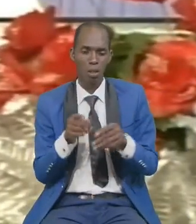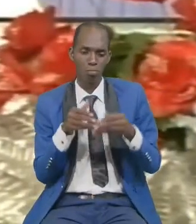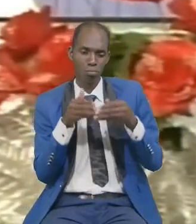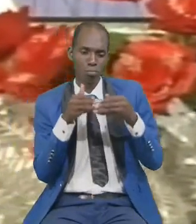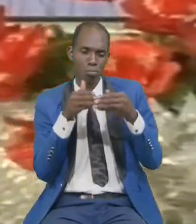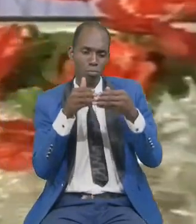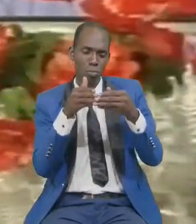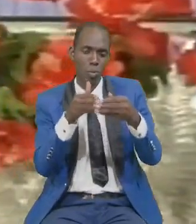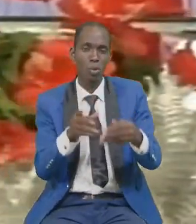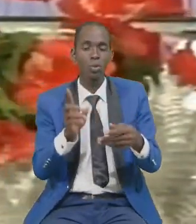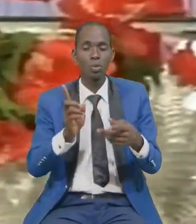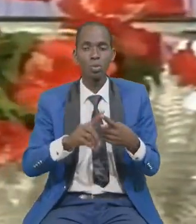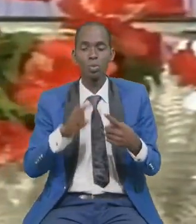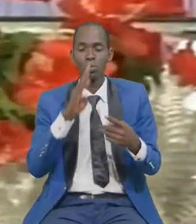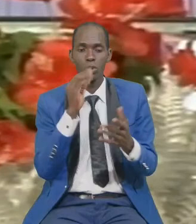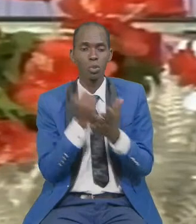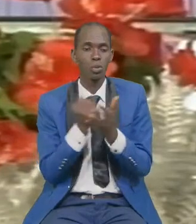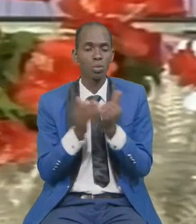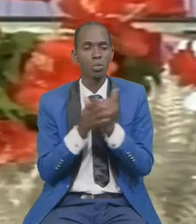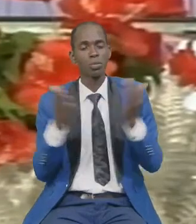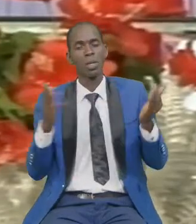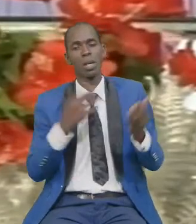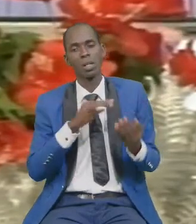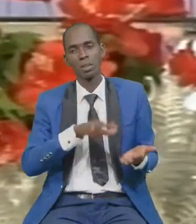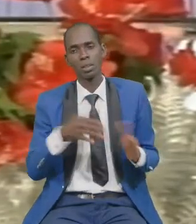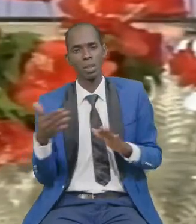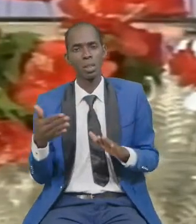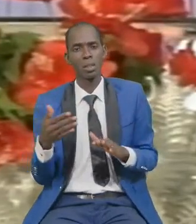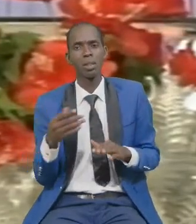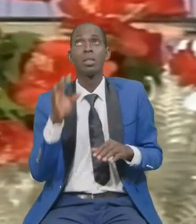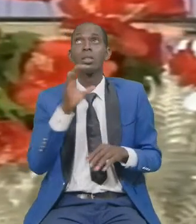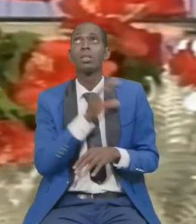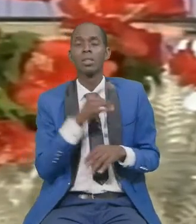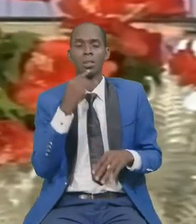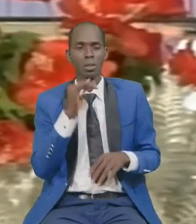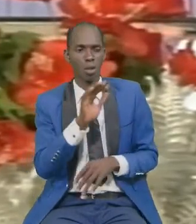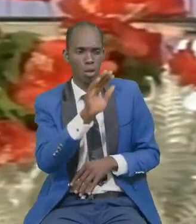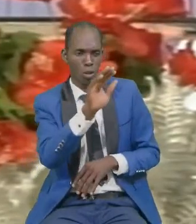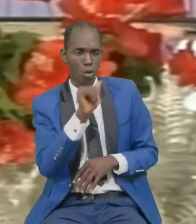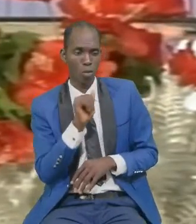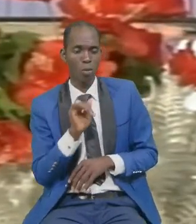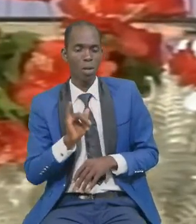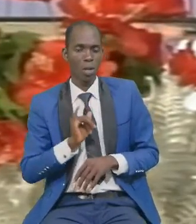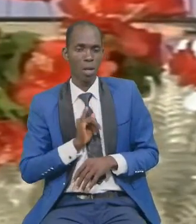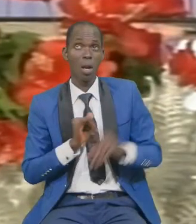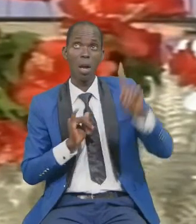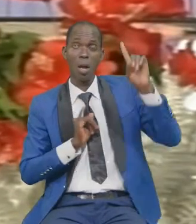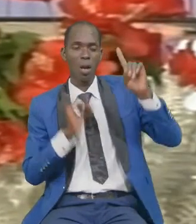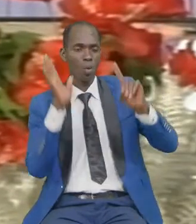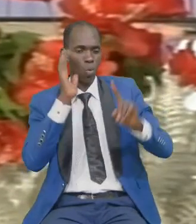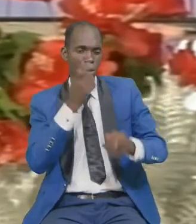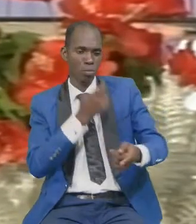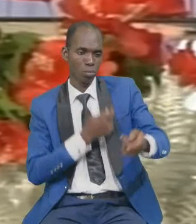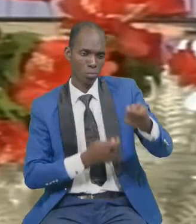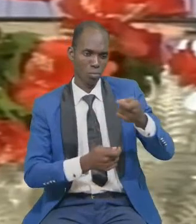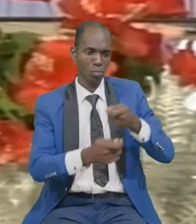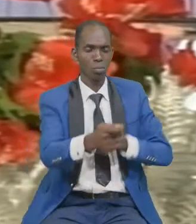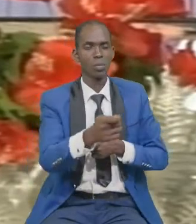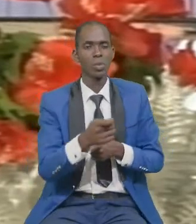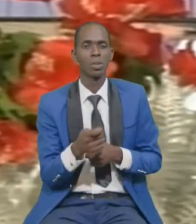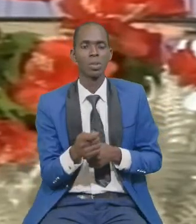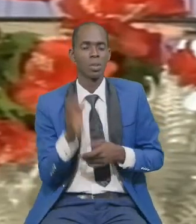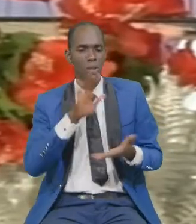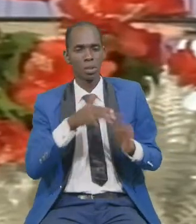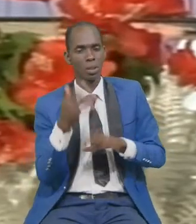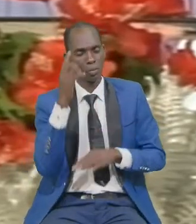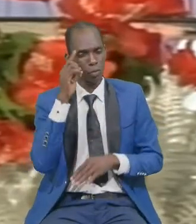to die, he said, come here. I'll take your place. And he died for you. And he